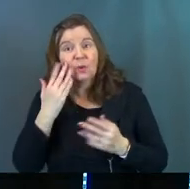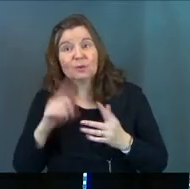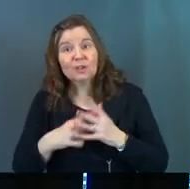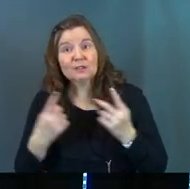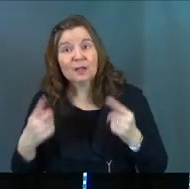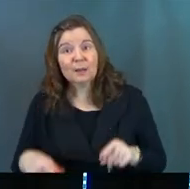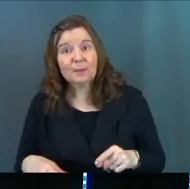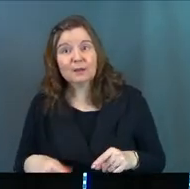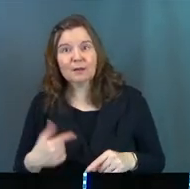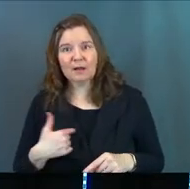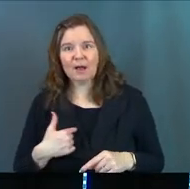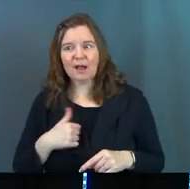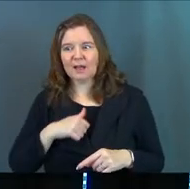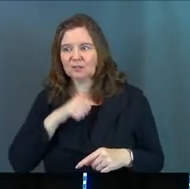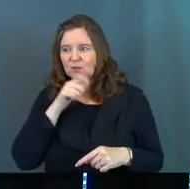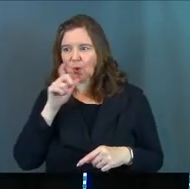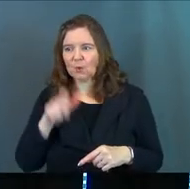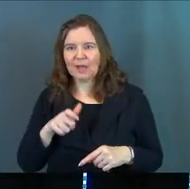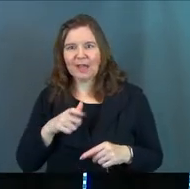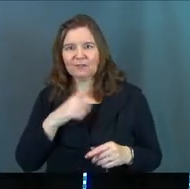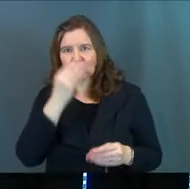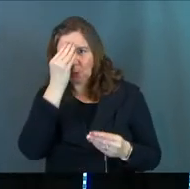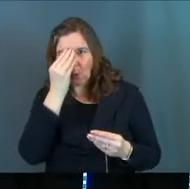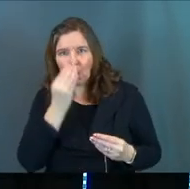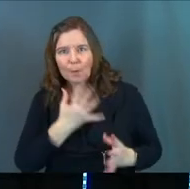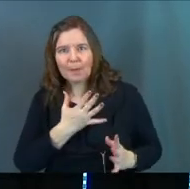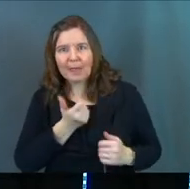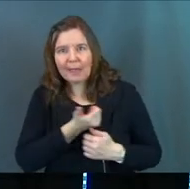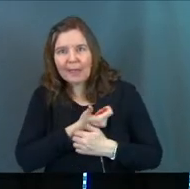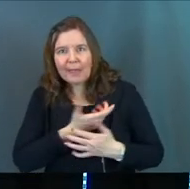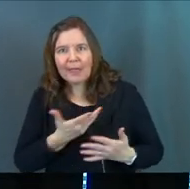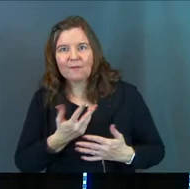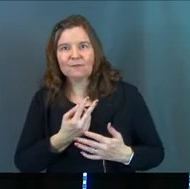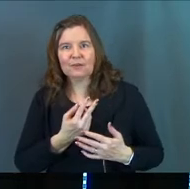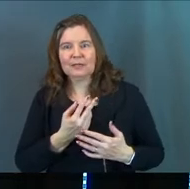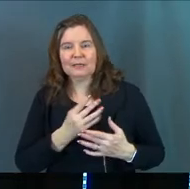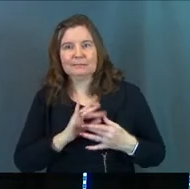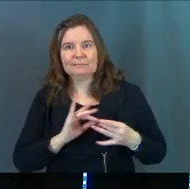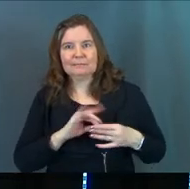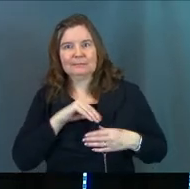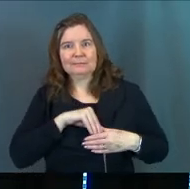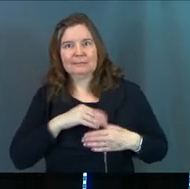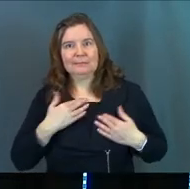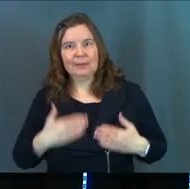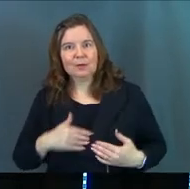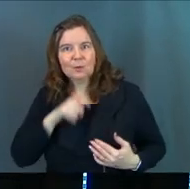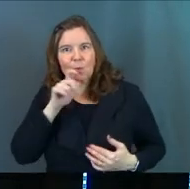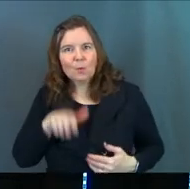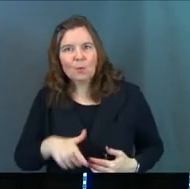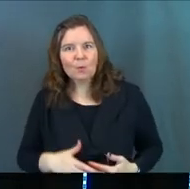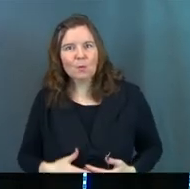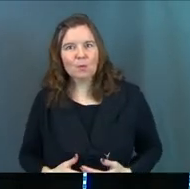to you? I don't have to obey every voice.